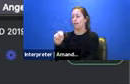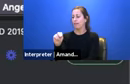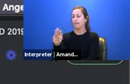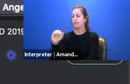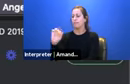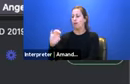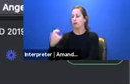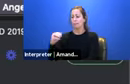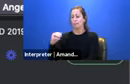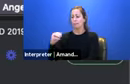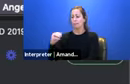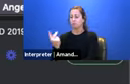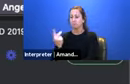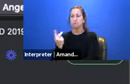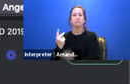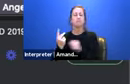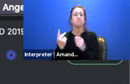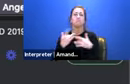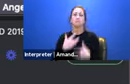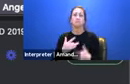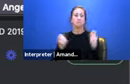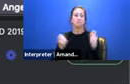with myself and